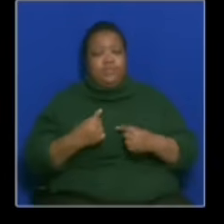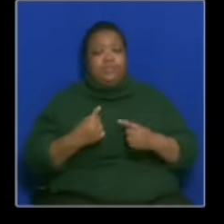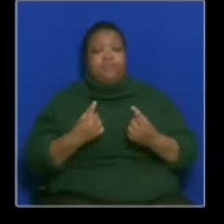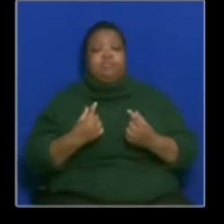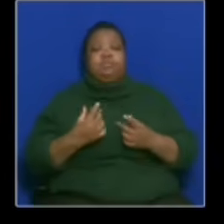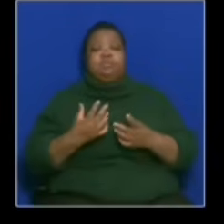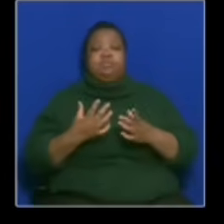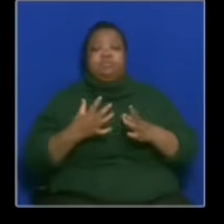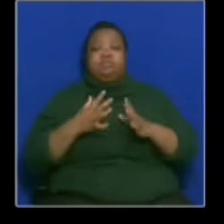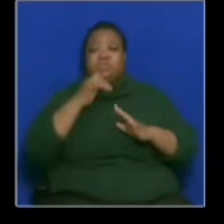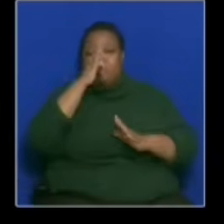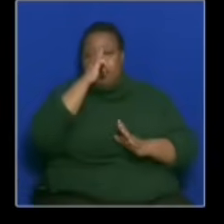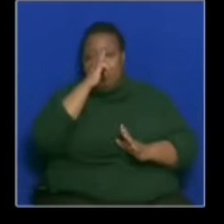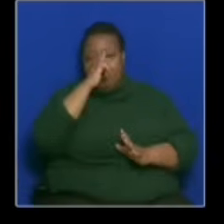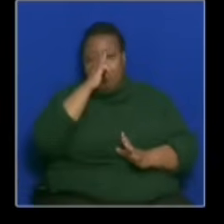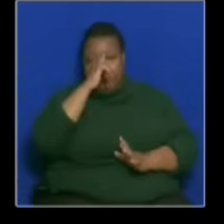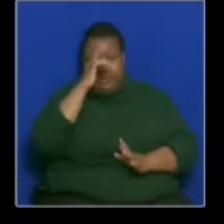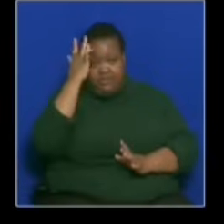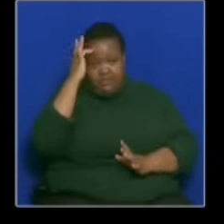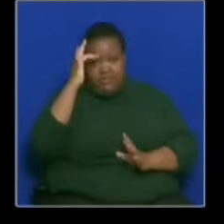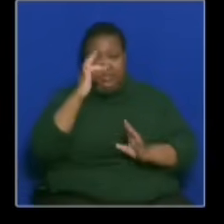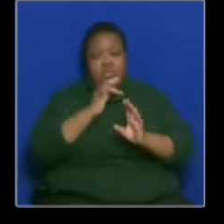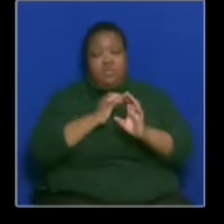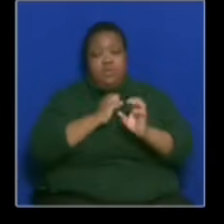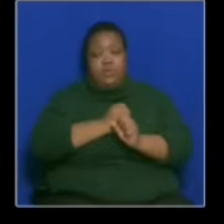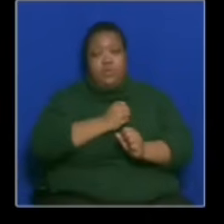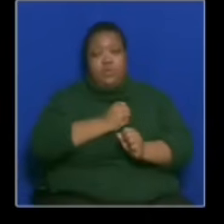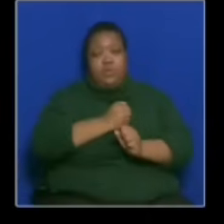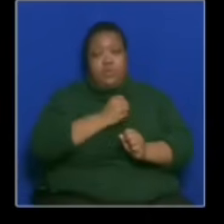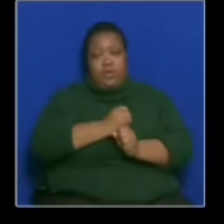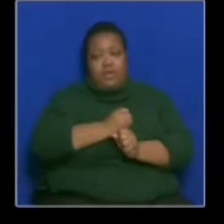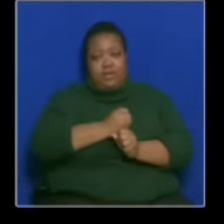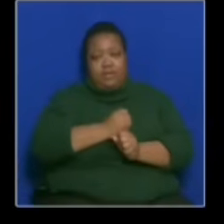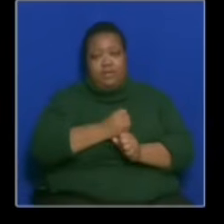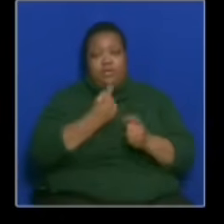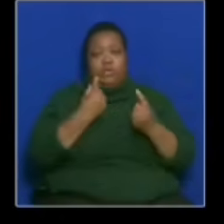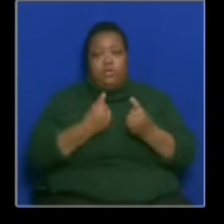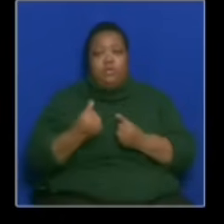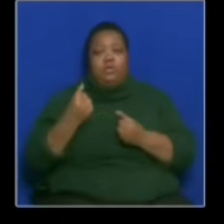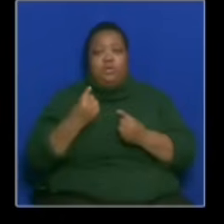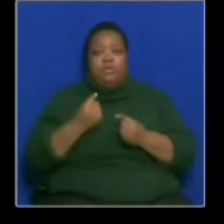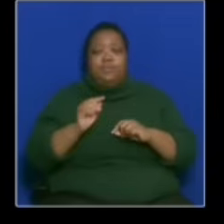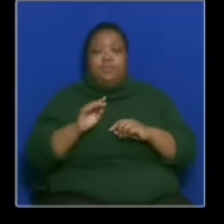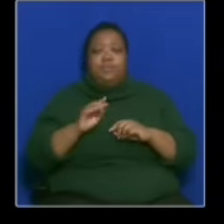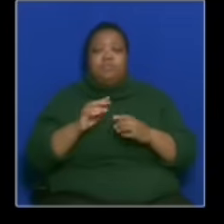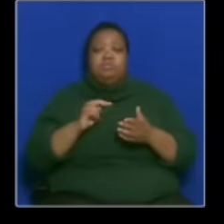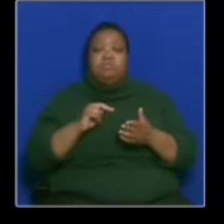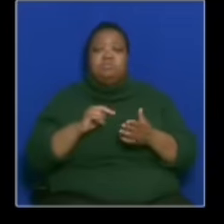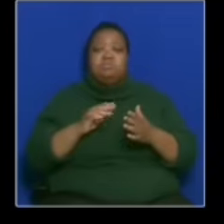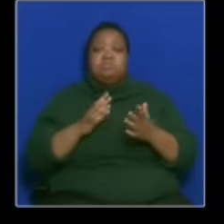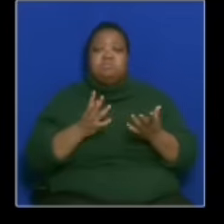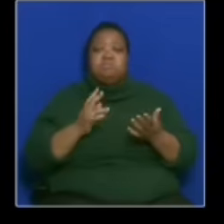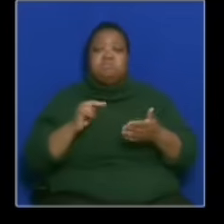a competitor of his. And it looks very much like what is going on